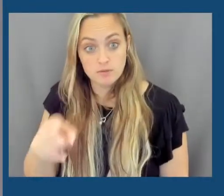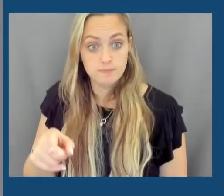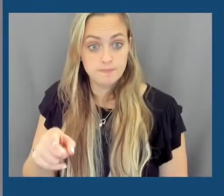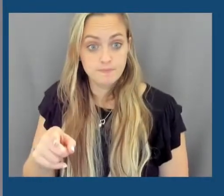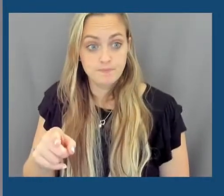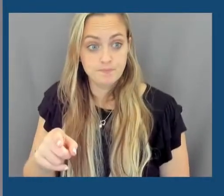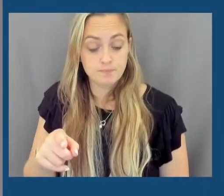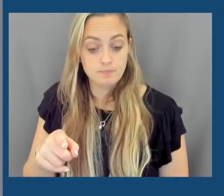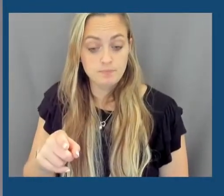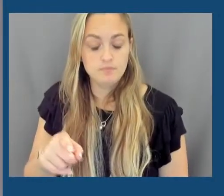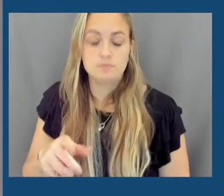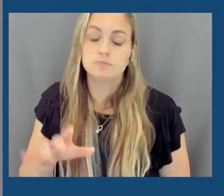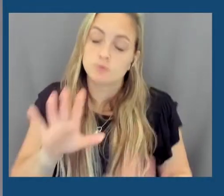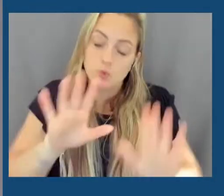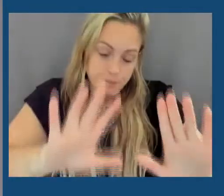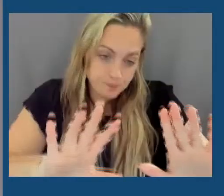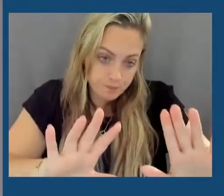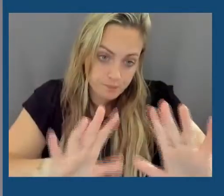So